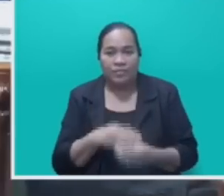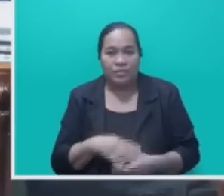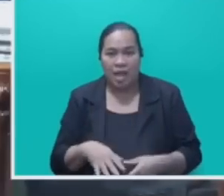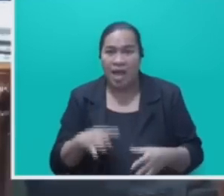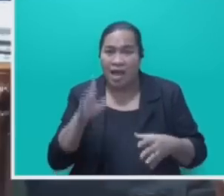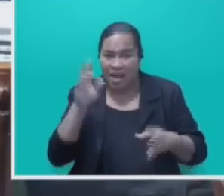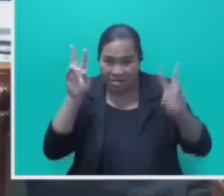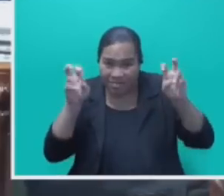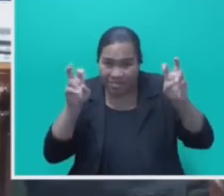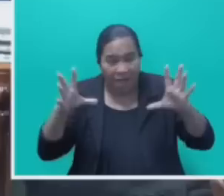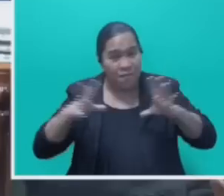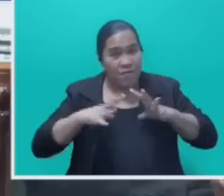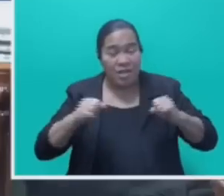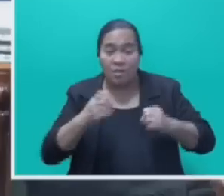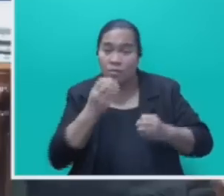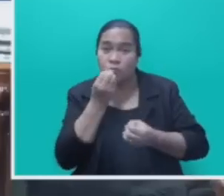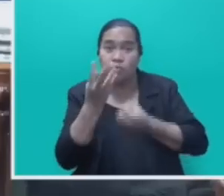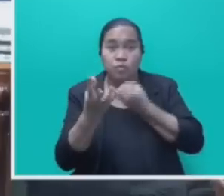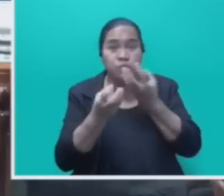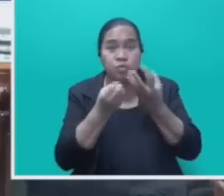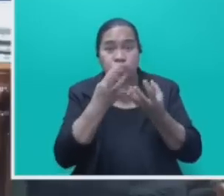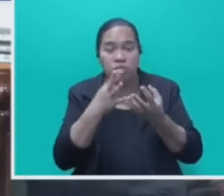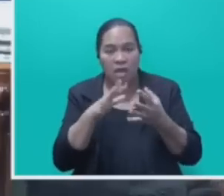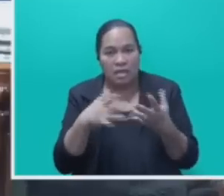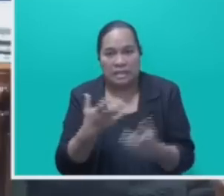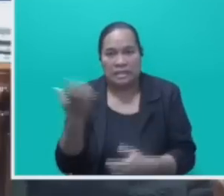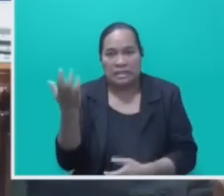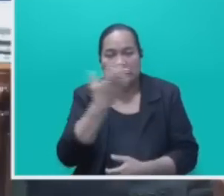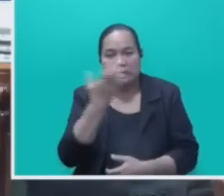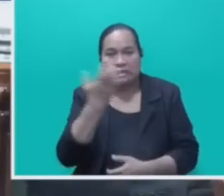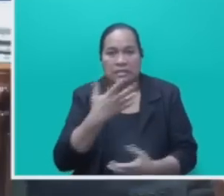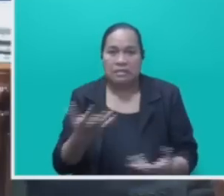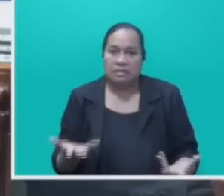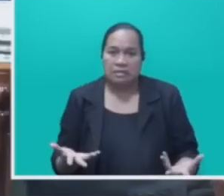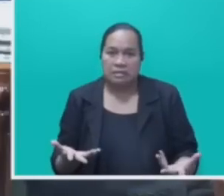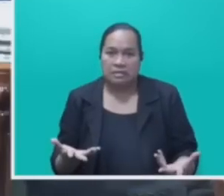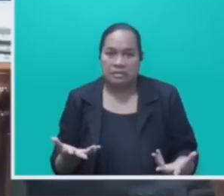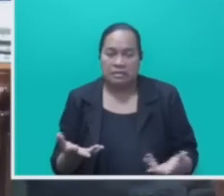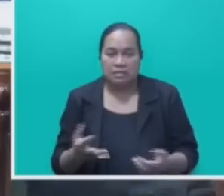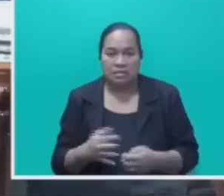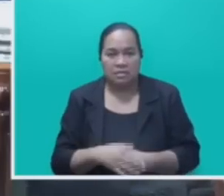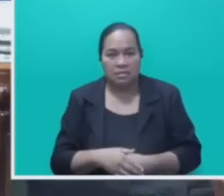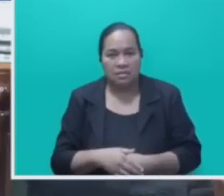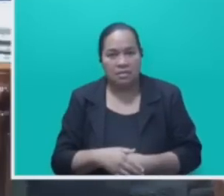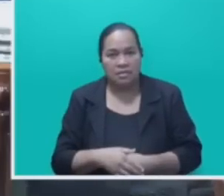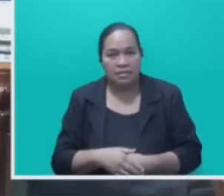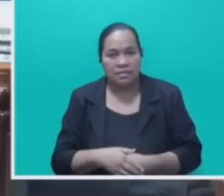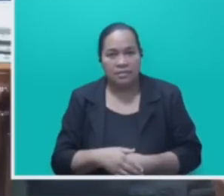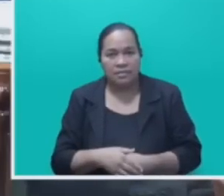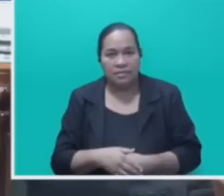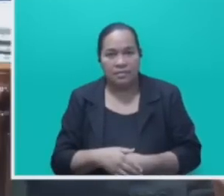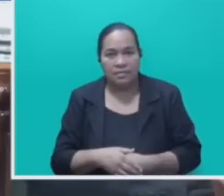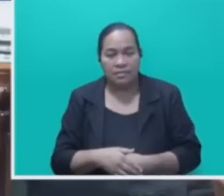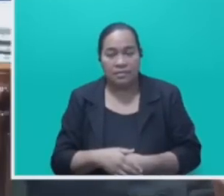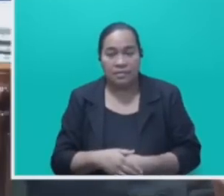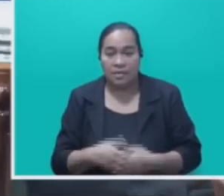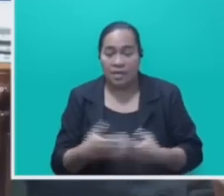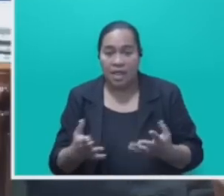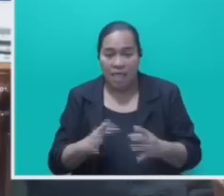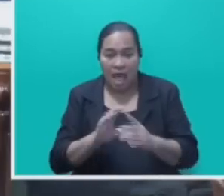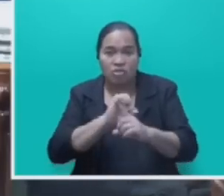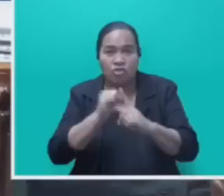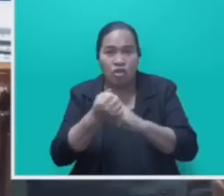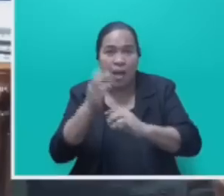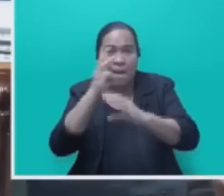threat. Can you shut up? Freedom of expression is under threat. Social